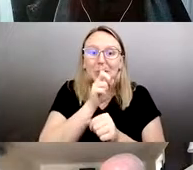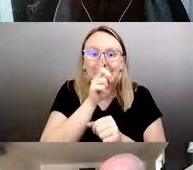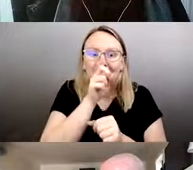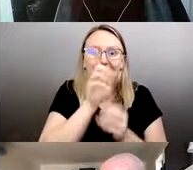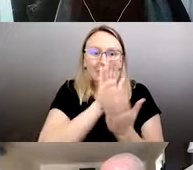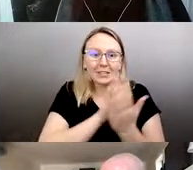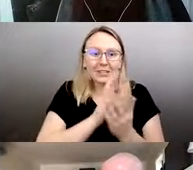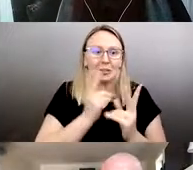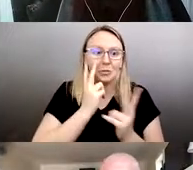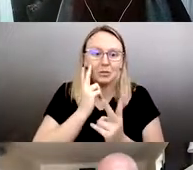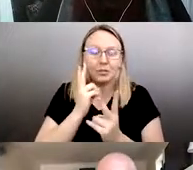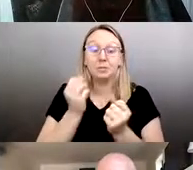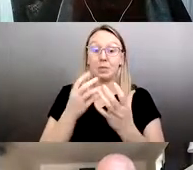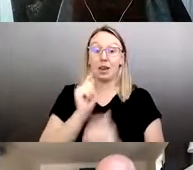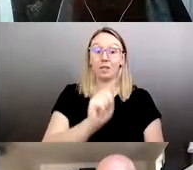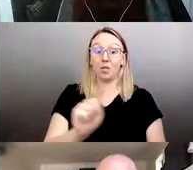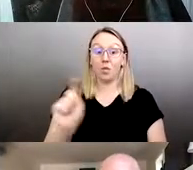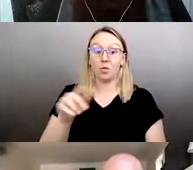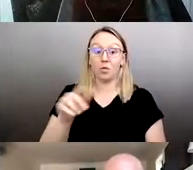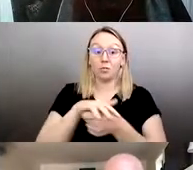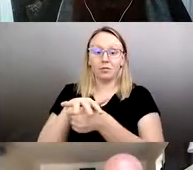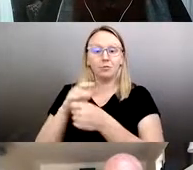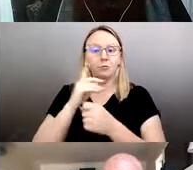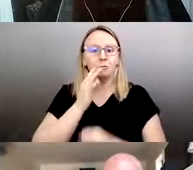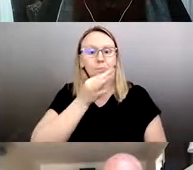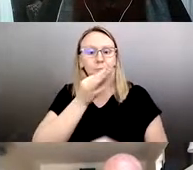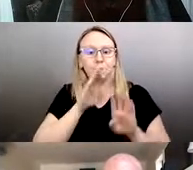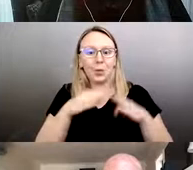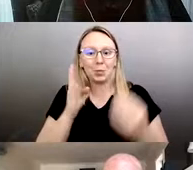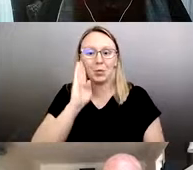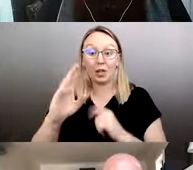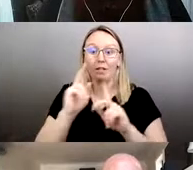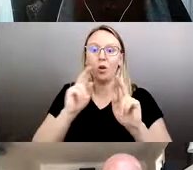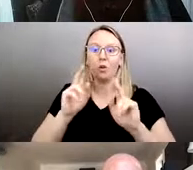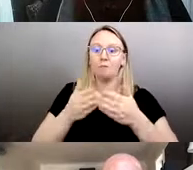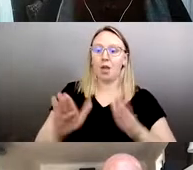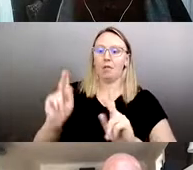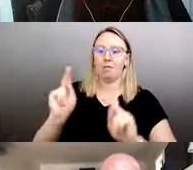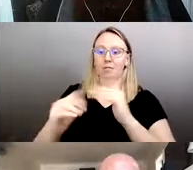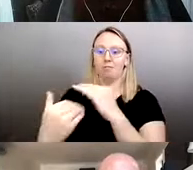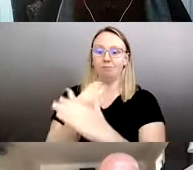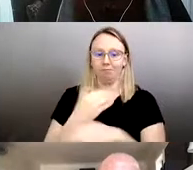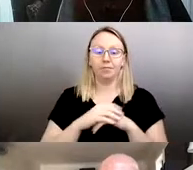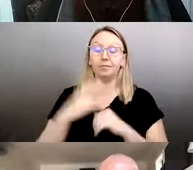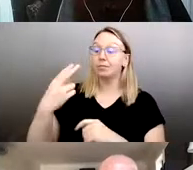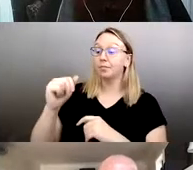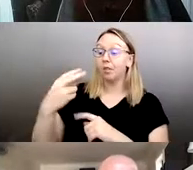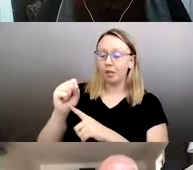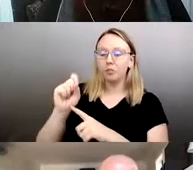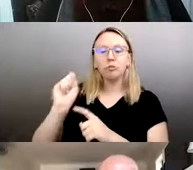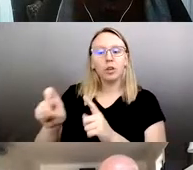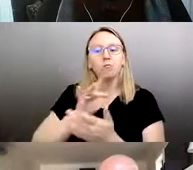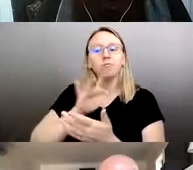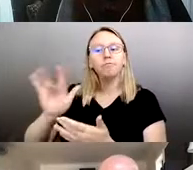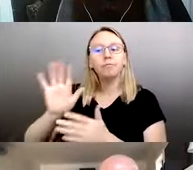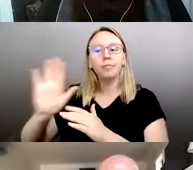or about to open. I also recommend checking HAHS out online to learn more about the sites we're discussing through this